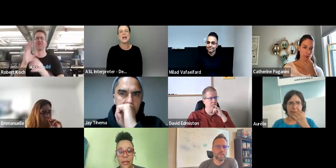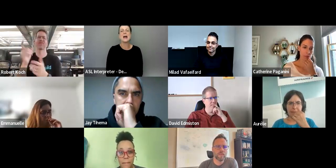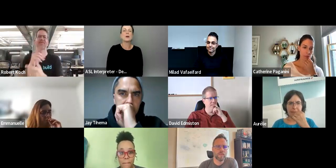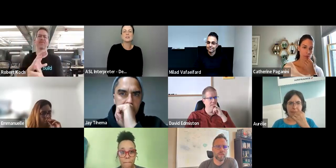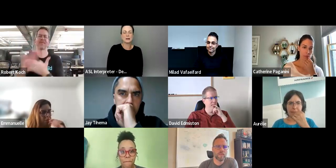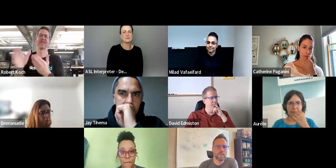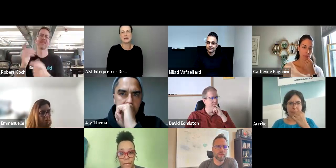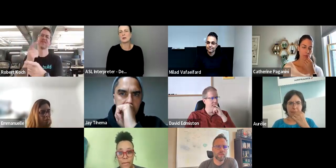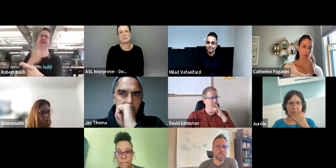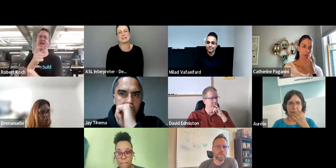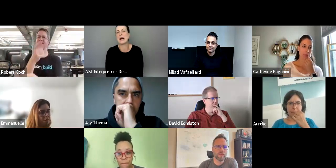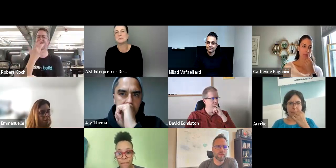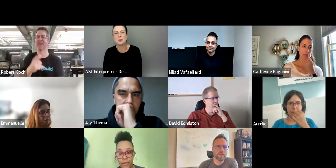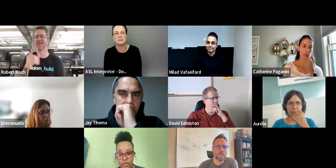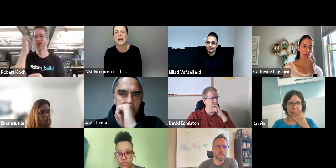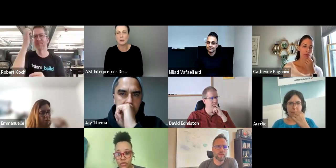are.